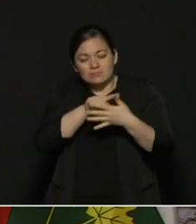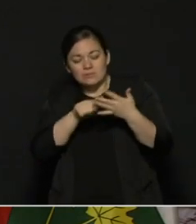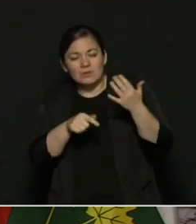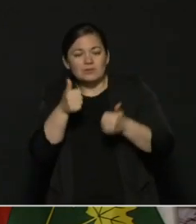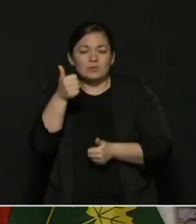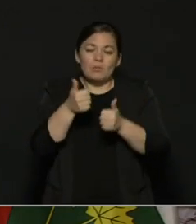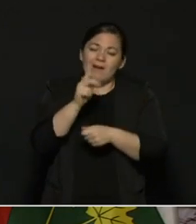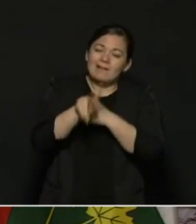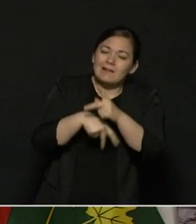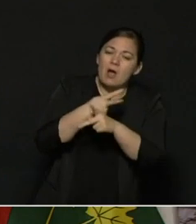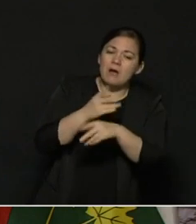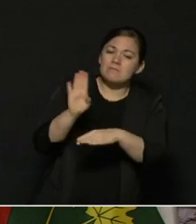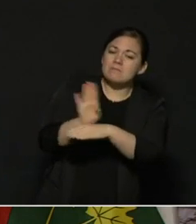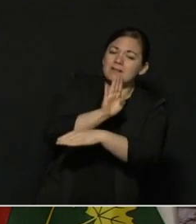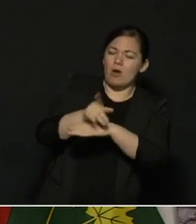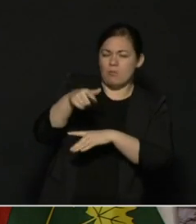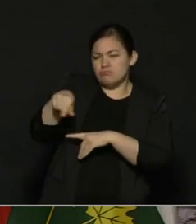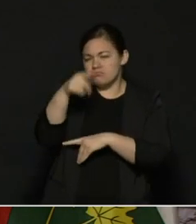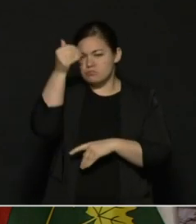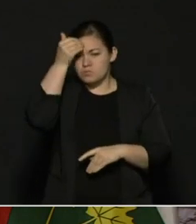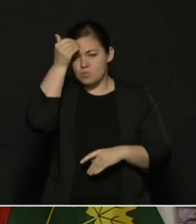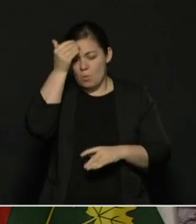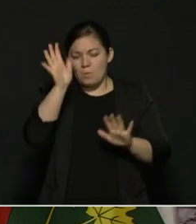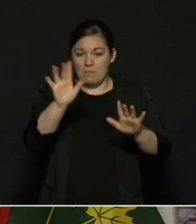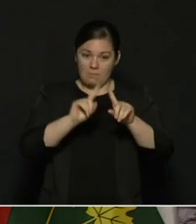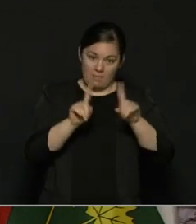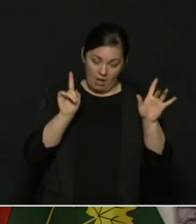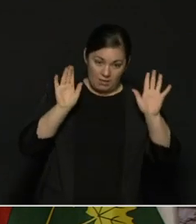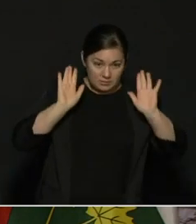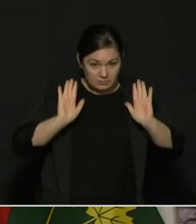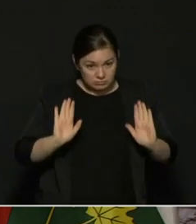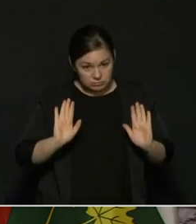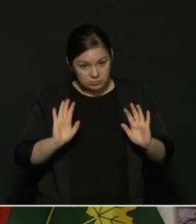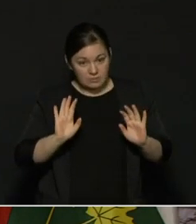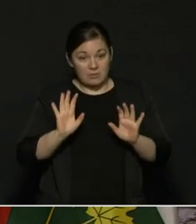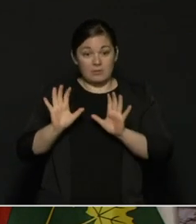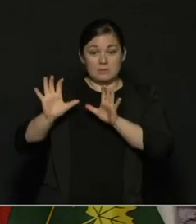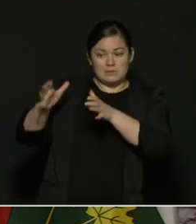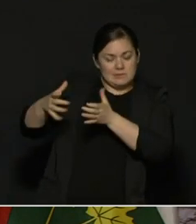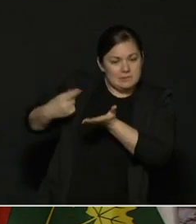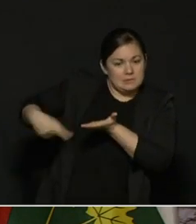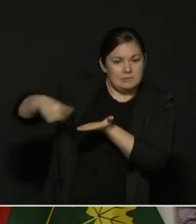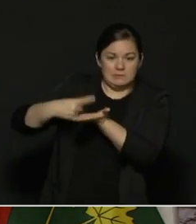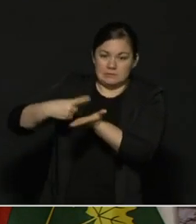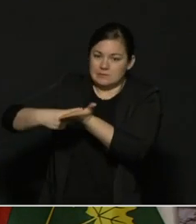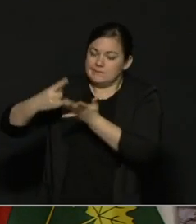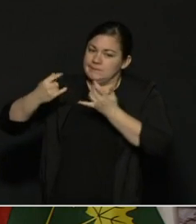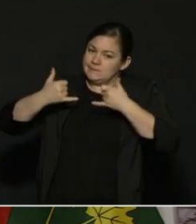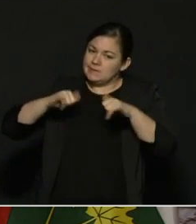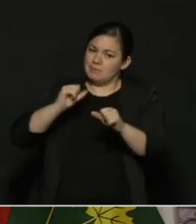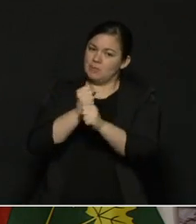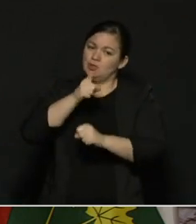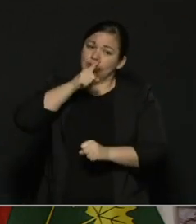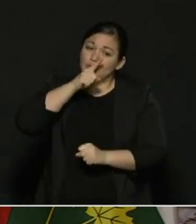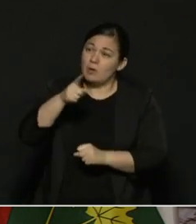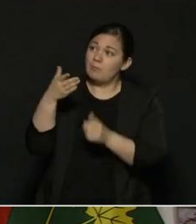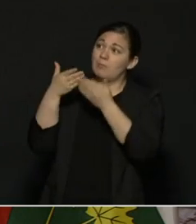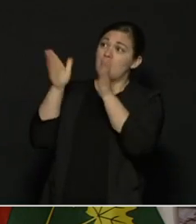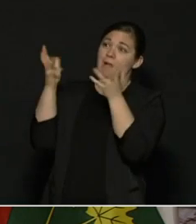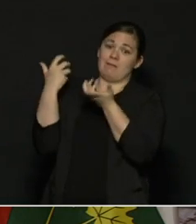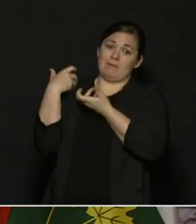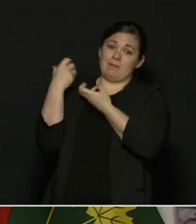that sense, we'll continue to have those discussions and making sure that the public health guidelines under our current